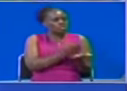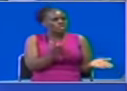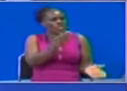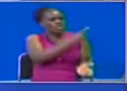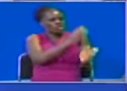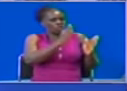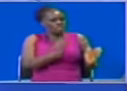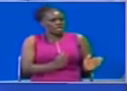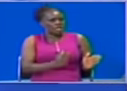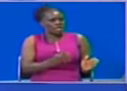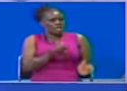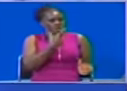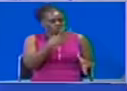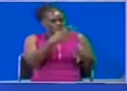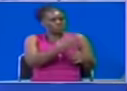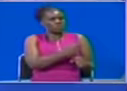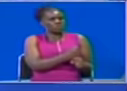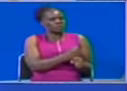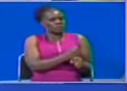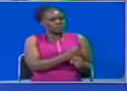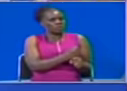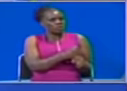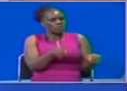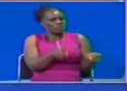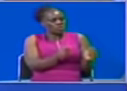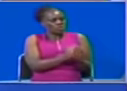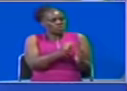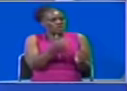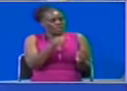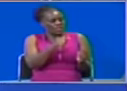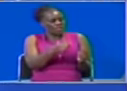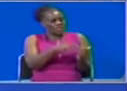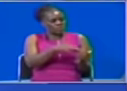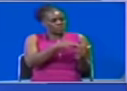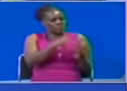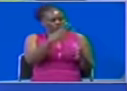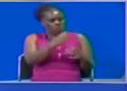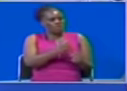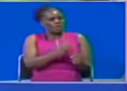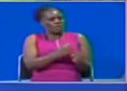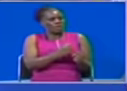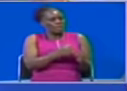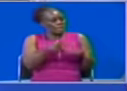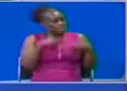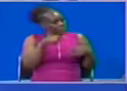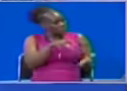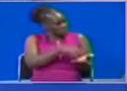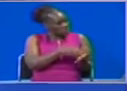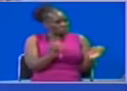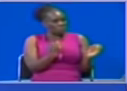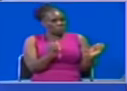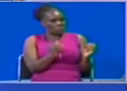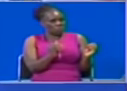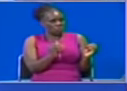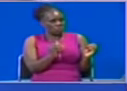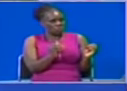even our medical association, the Kenya Medical Association, along with all the other specialist organizations, we do not appreciate that situation. Yeah. And